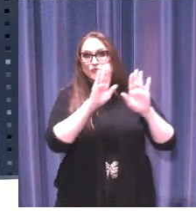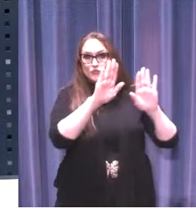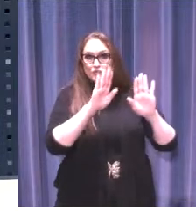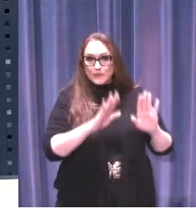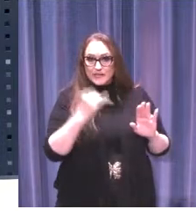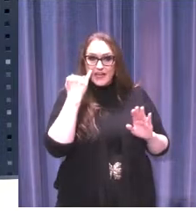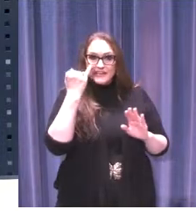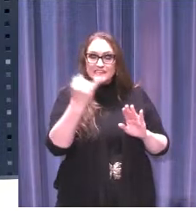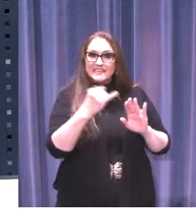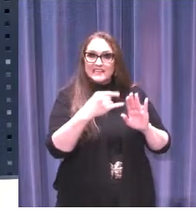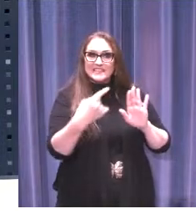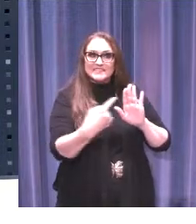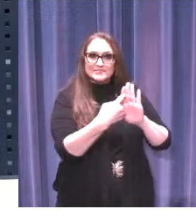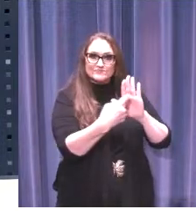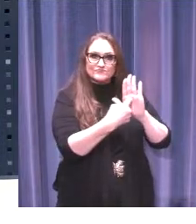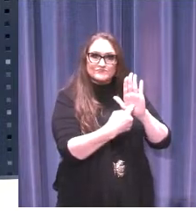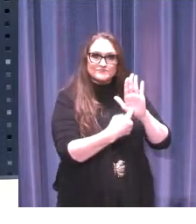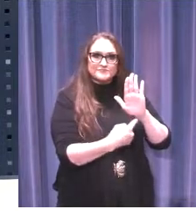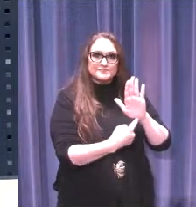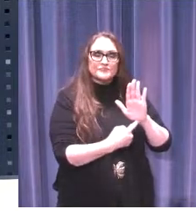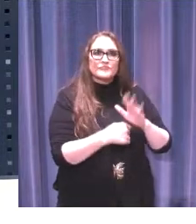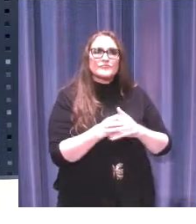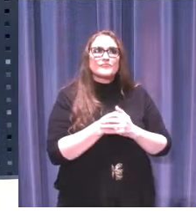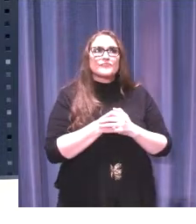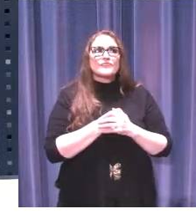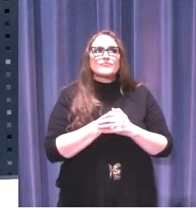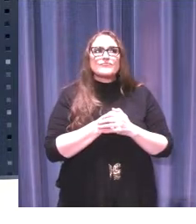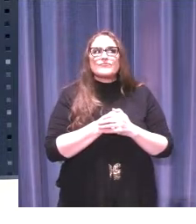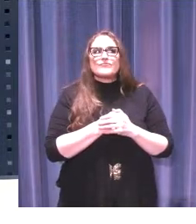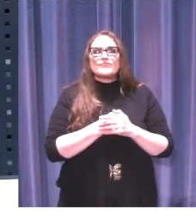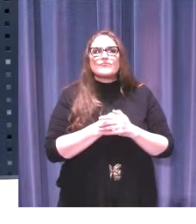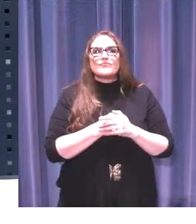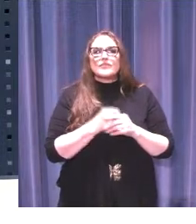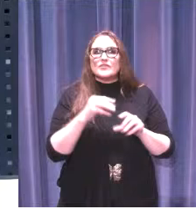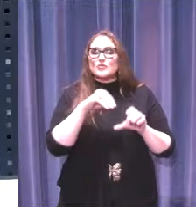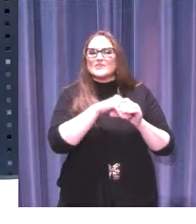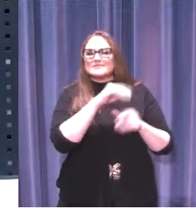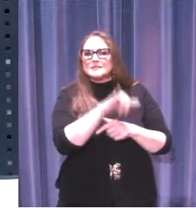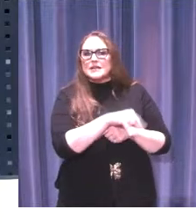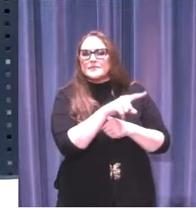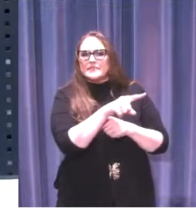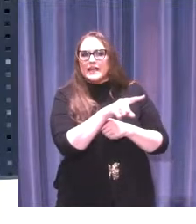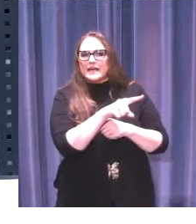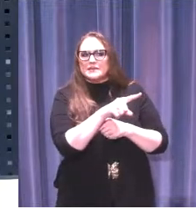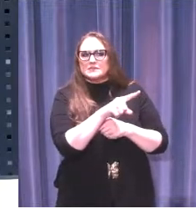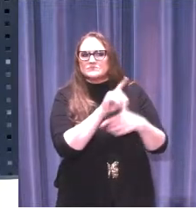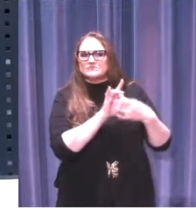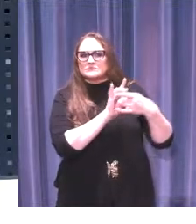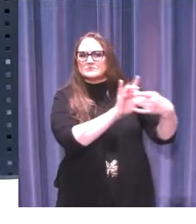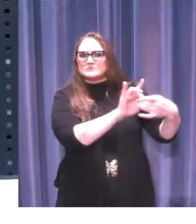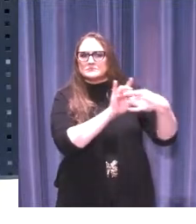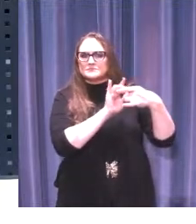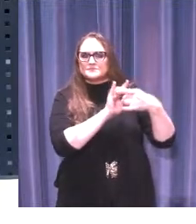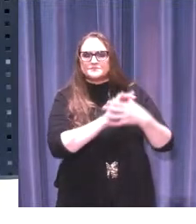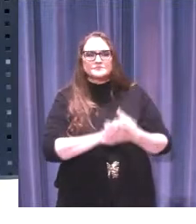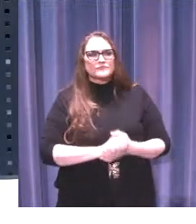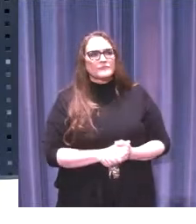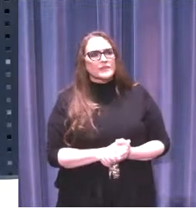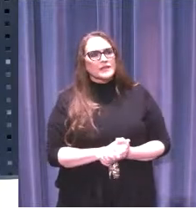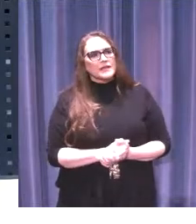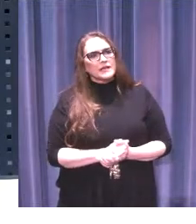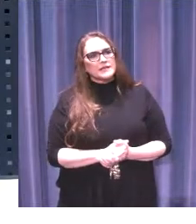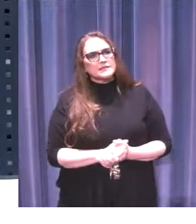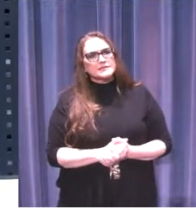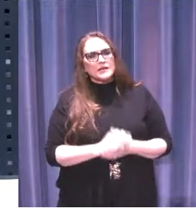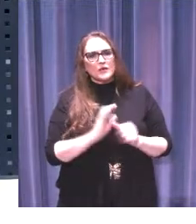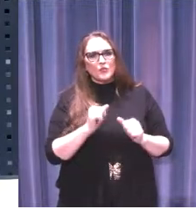that were highlighted that are in that vein. And we could